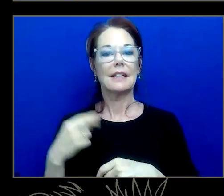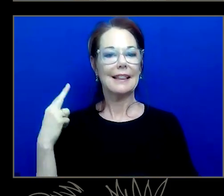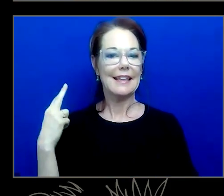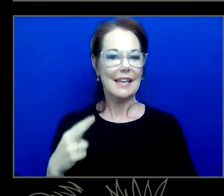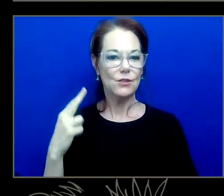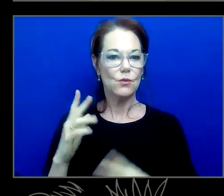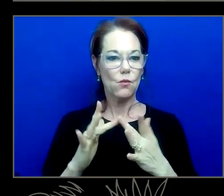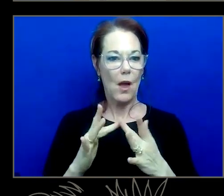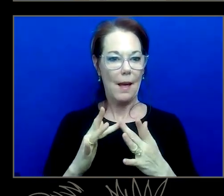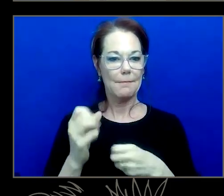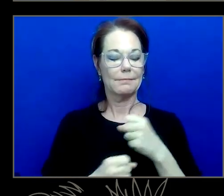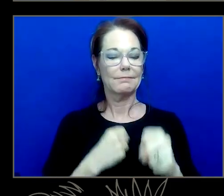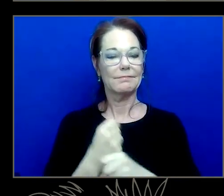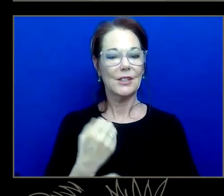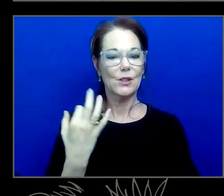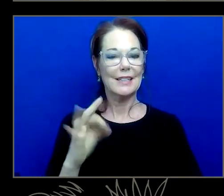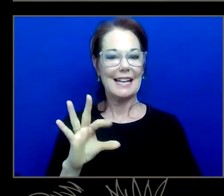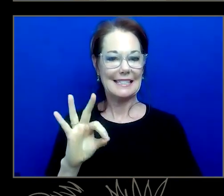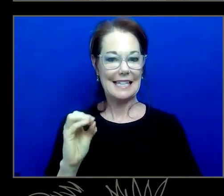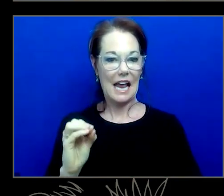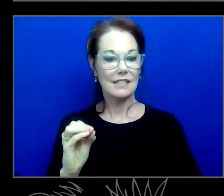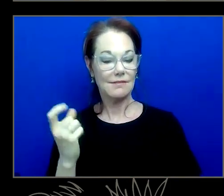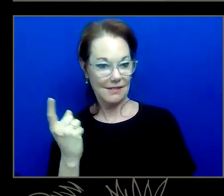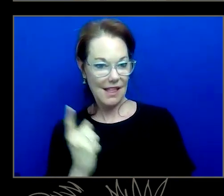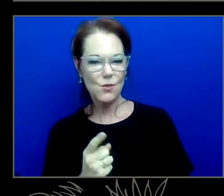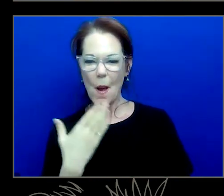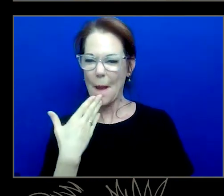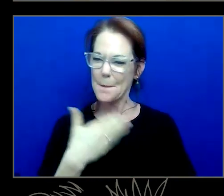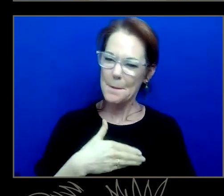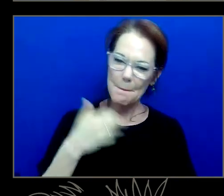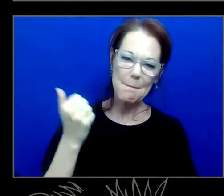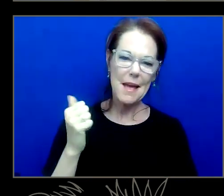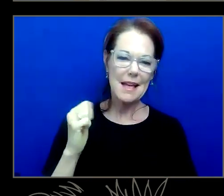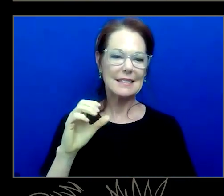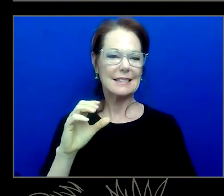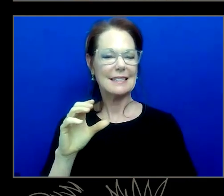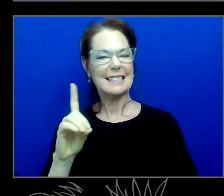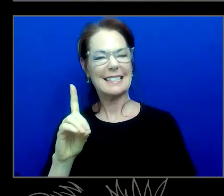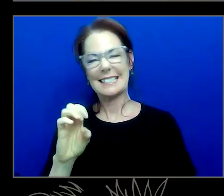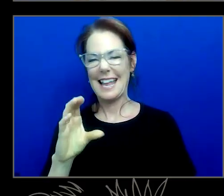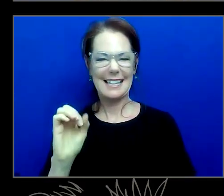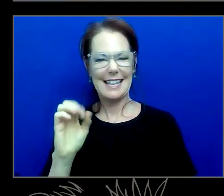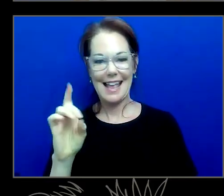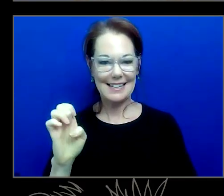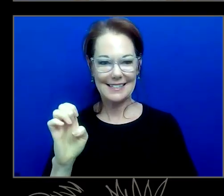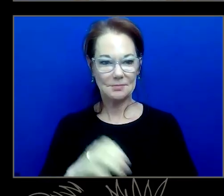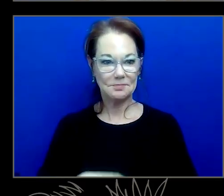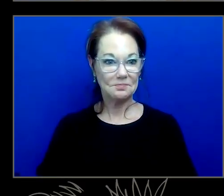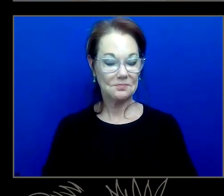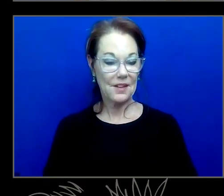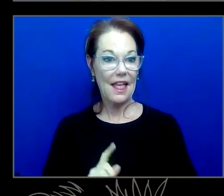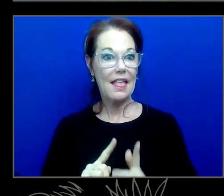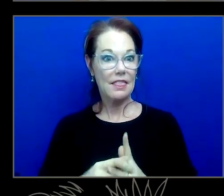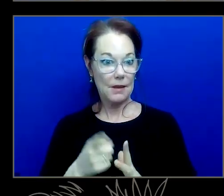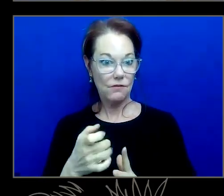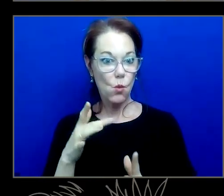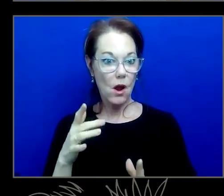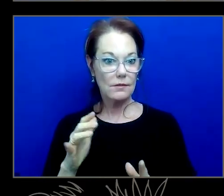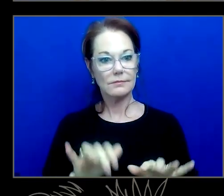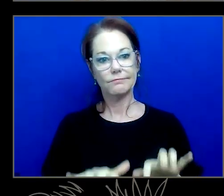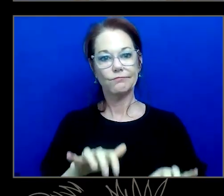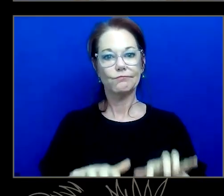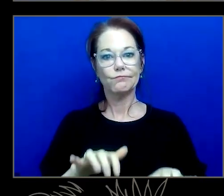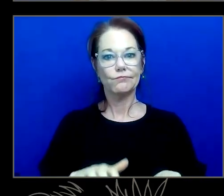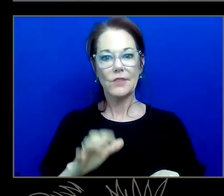to the 1990s. That's right, best decade. In the beginning, if the user wanted to hit a website, they'd punch it into